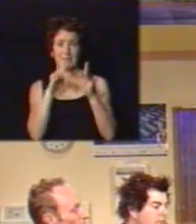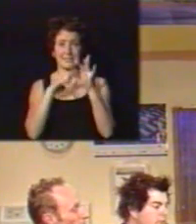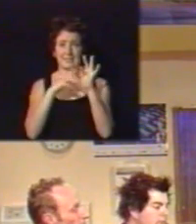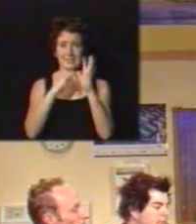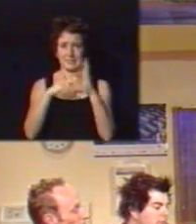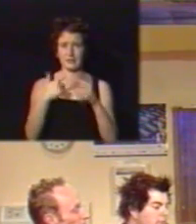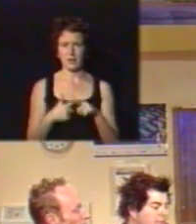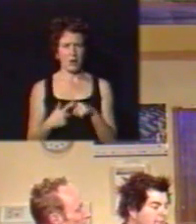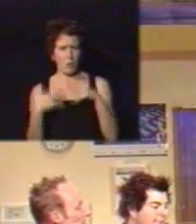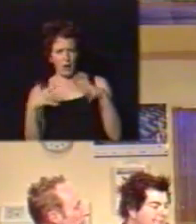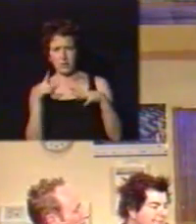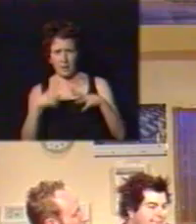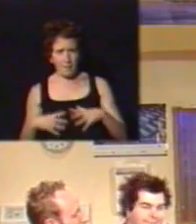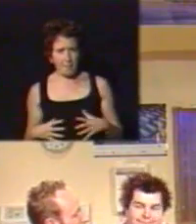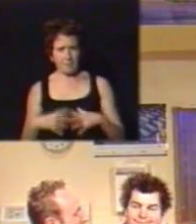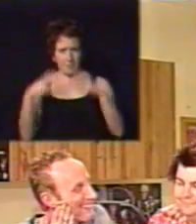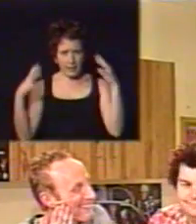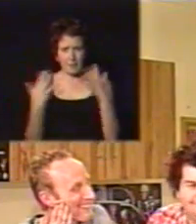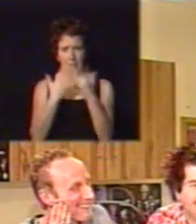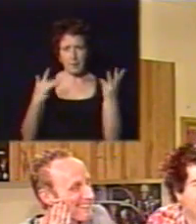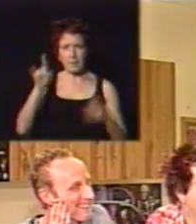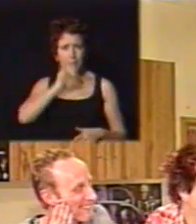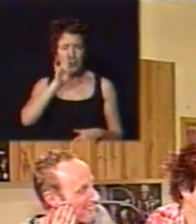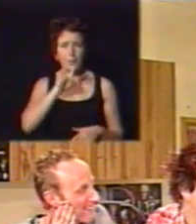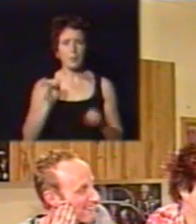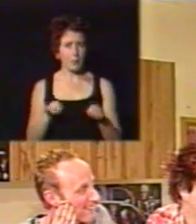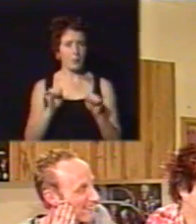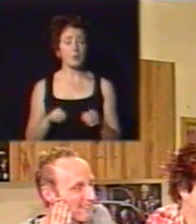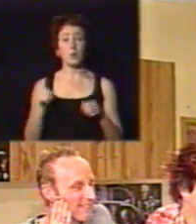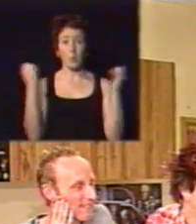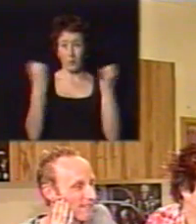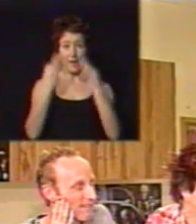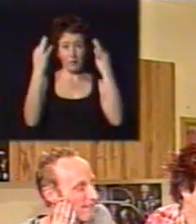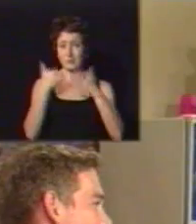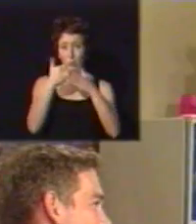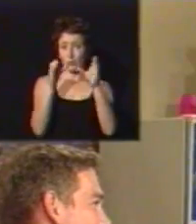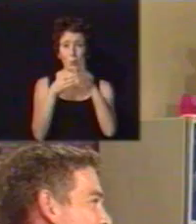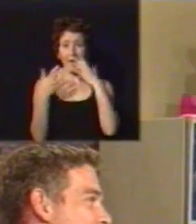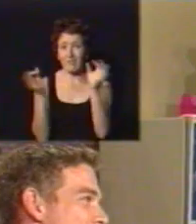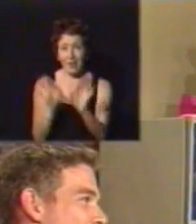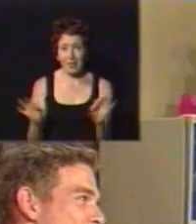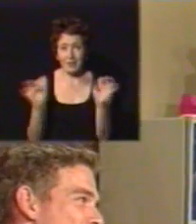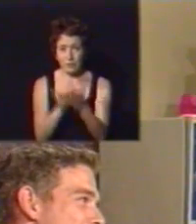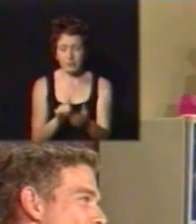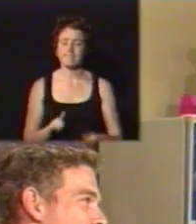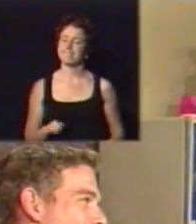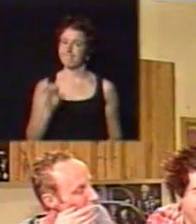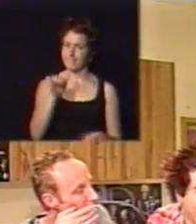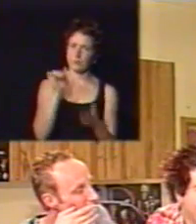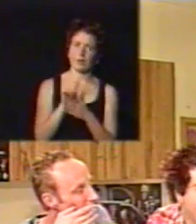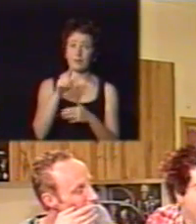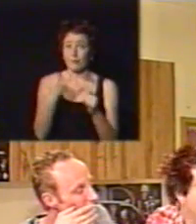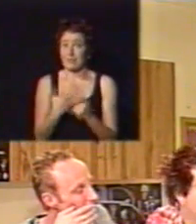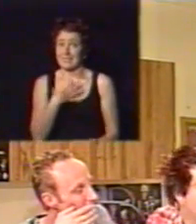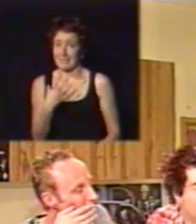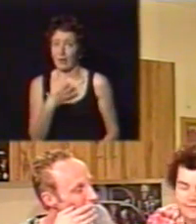That's quite a few. That's huge. It's a whole lot. And this is something that, you know, without this support group, they'd have nothing. Yep. Which is phenomenal and quite frightening, really,